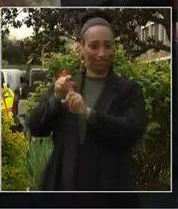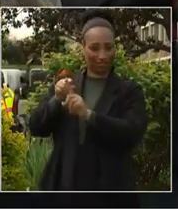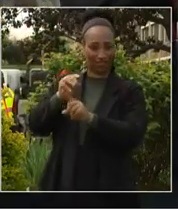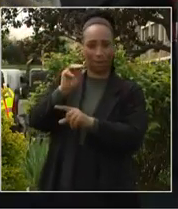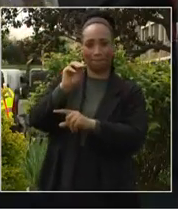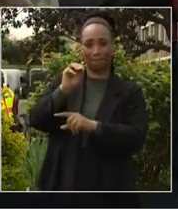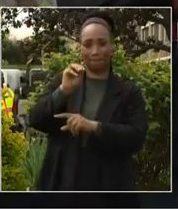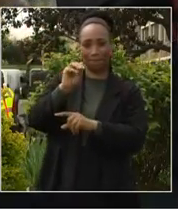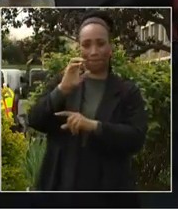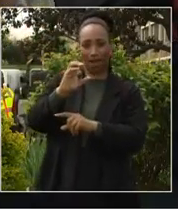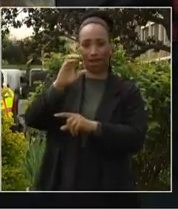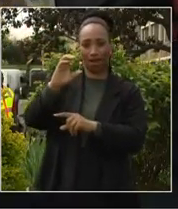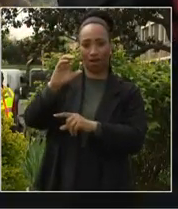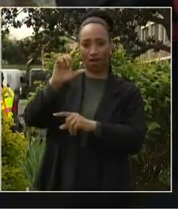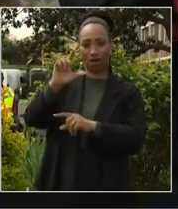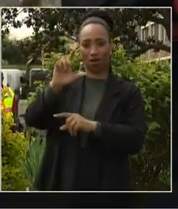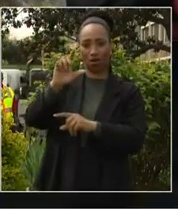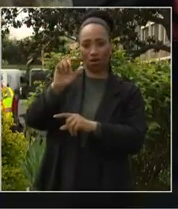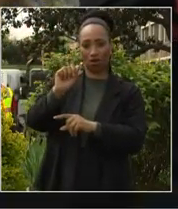here.